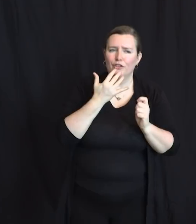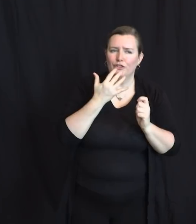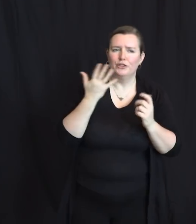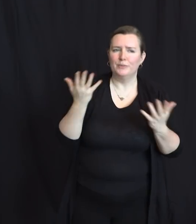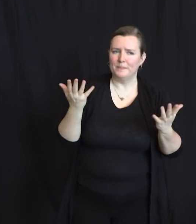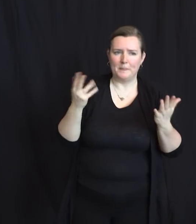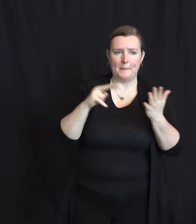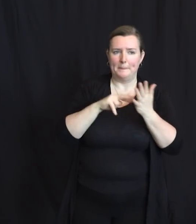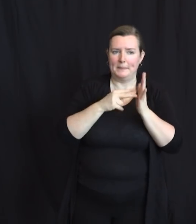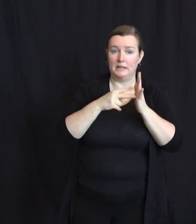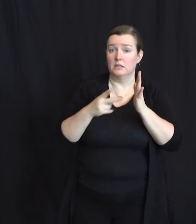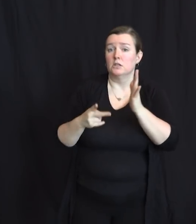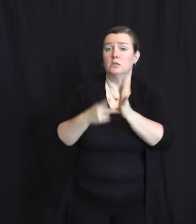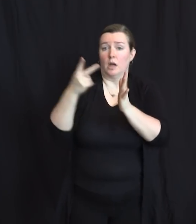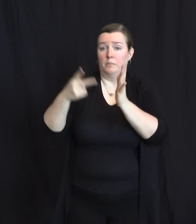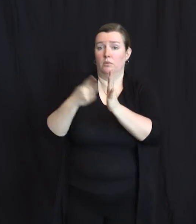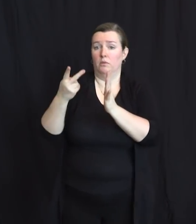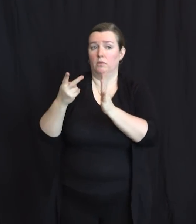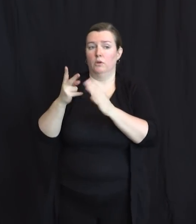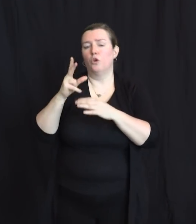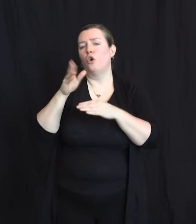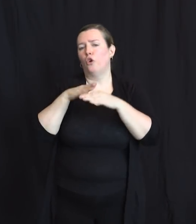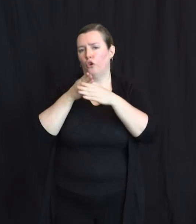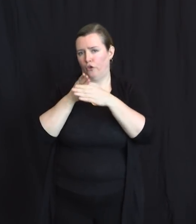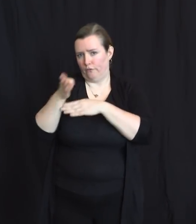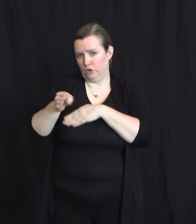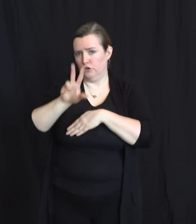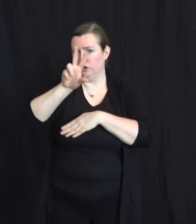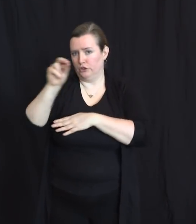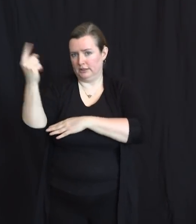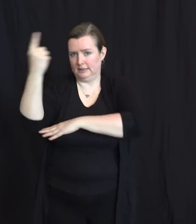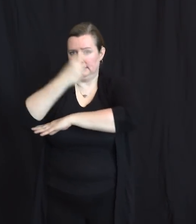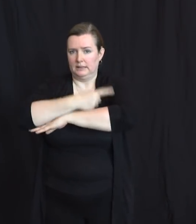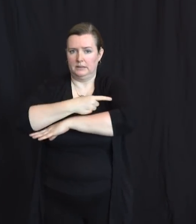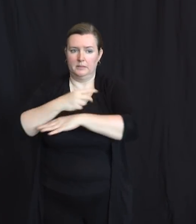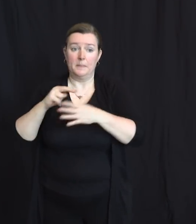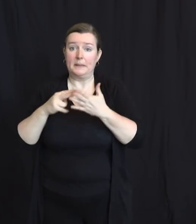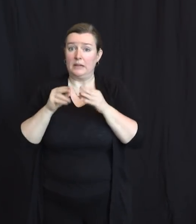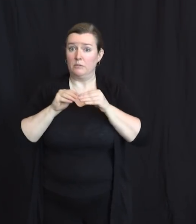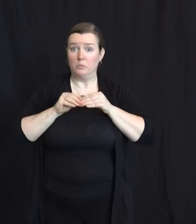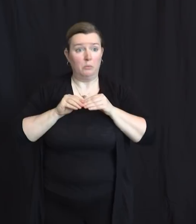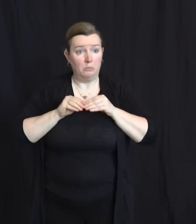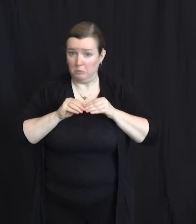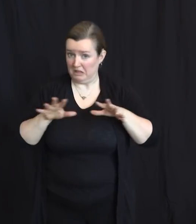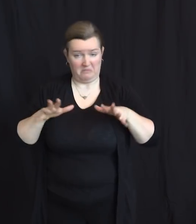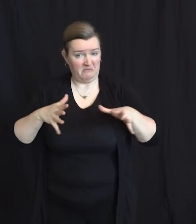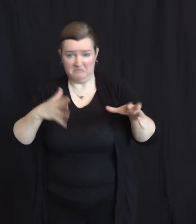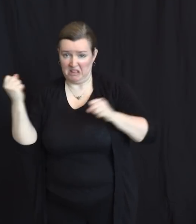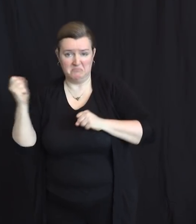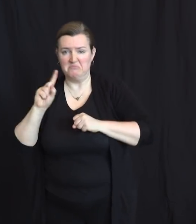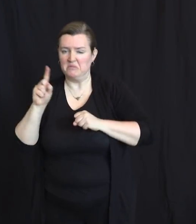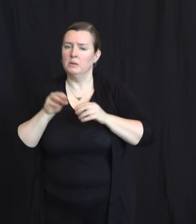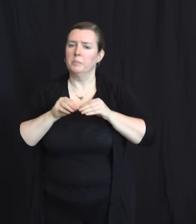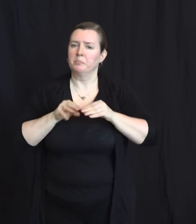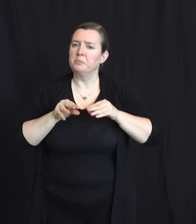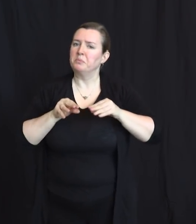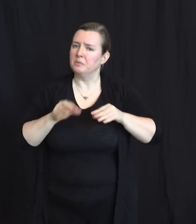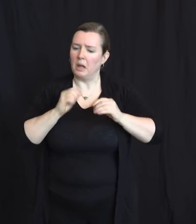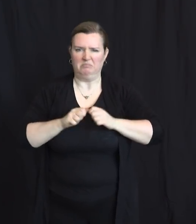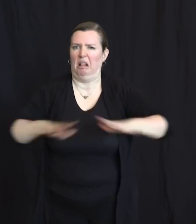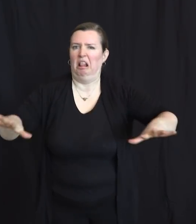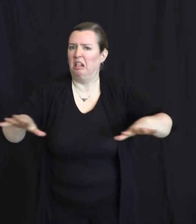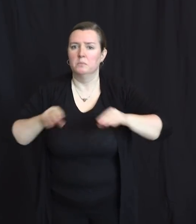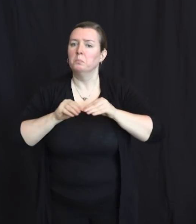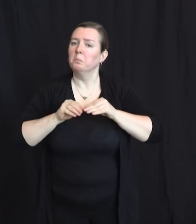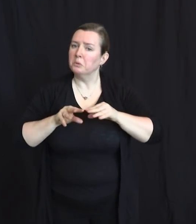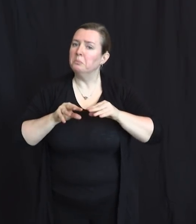the amount of time it takes to double the spread of the virus. So that includes, by the way, my county of Monmouth. Look up